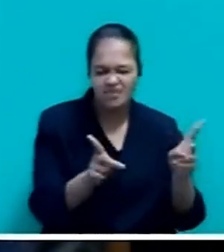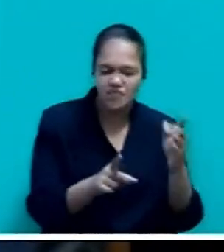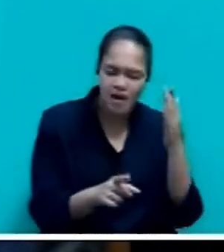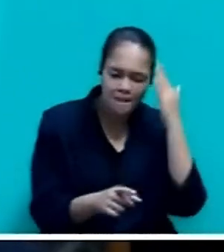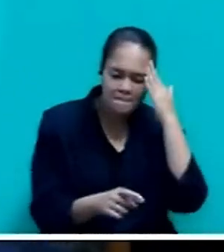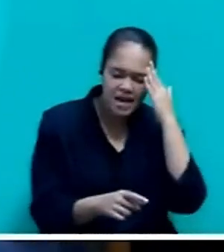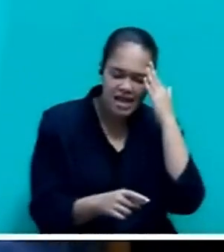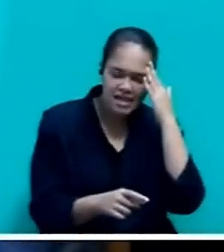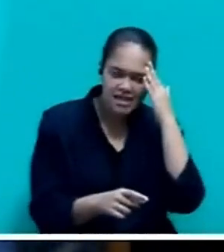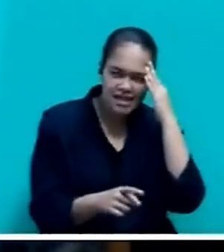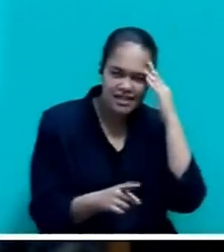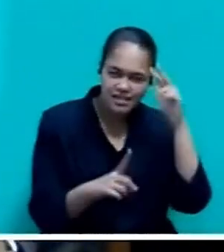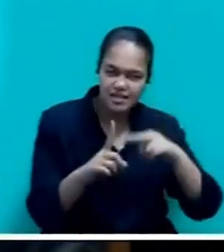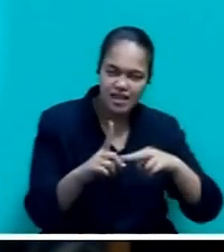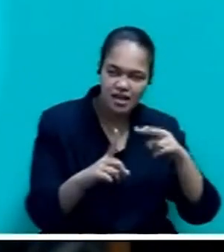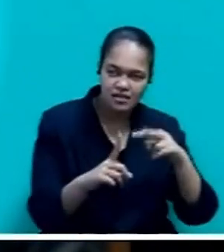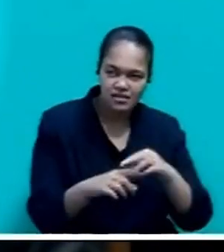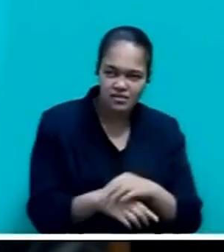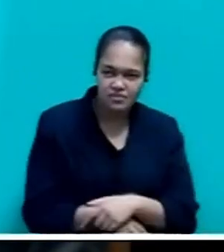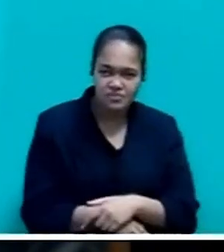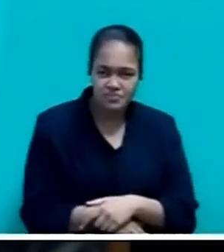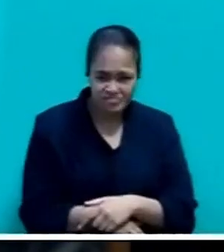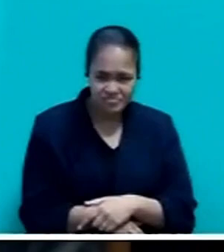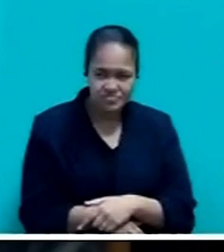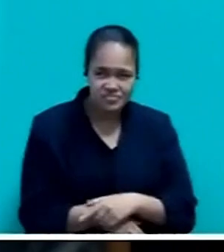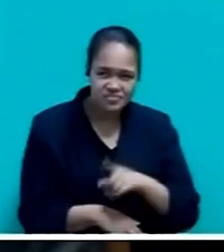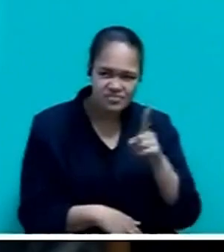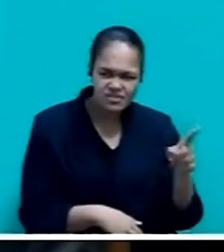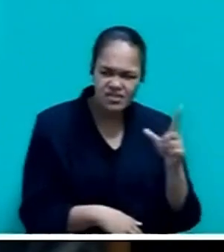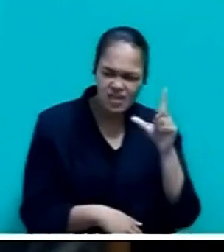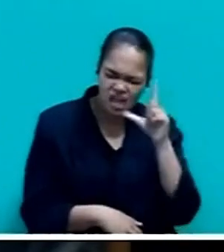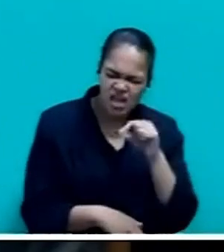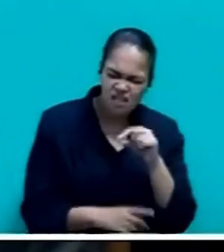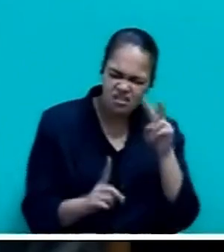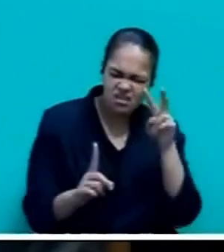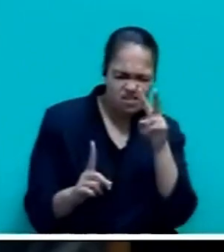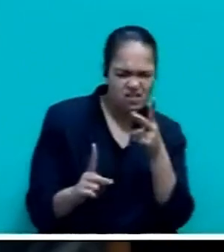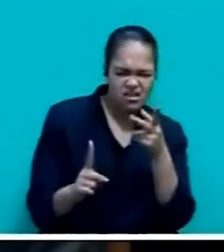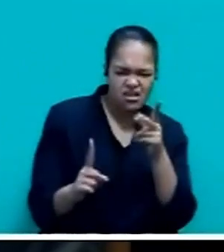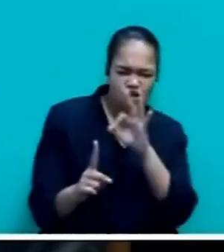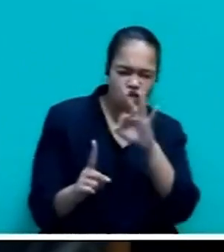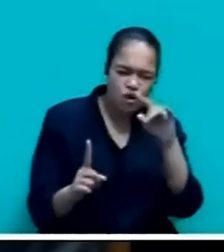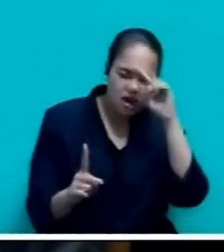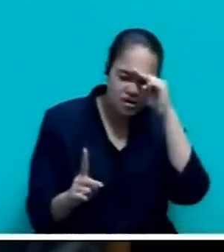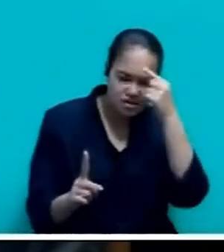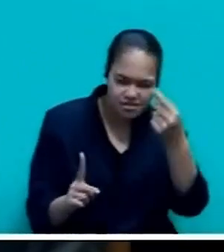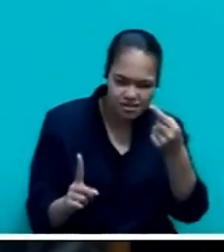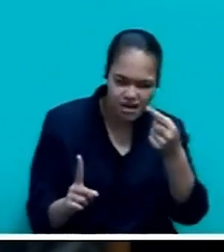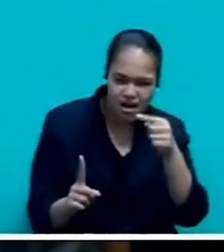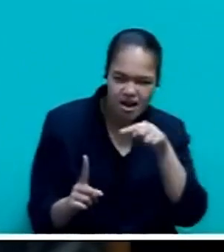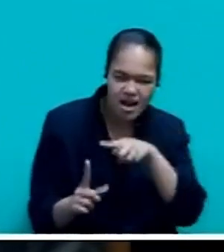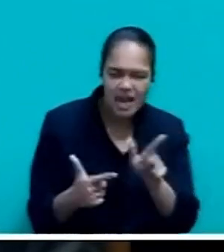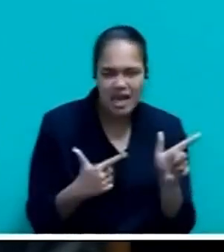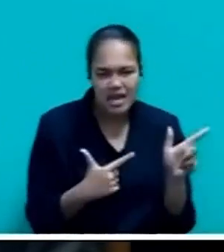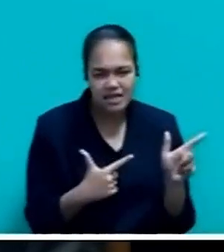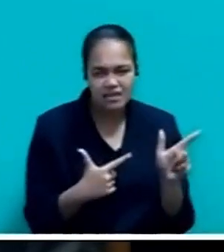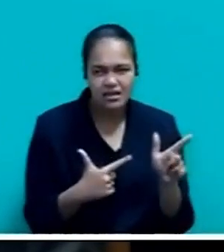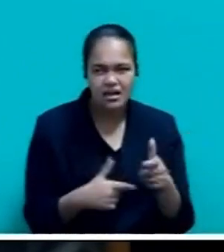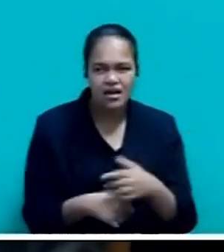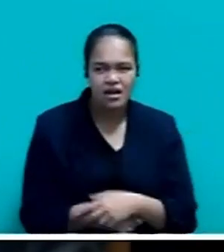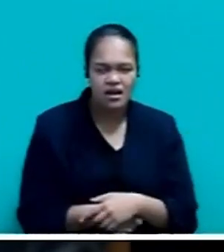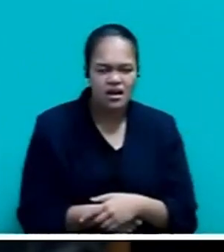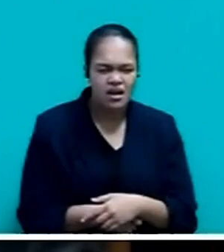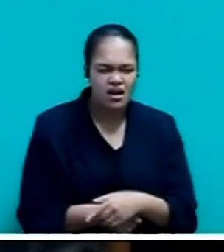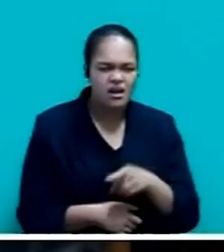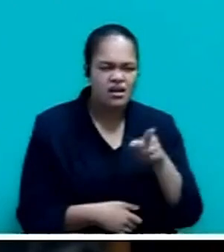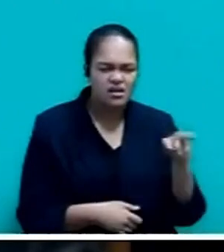being articulated by Honorable Tabu as to the need, how can they understand? Because it's the women who work. We are talking